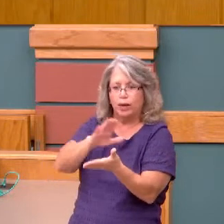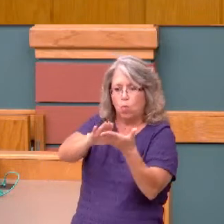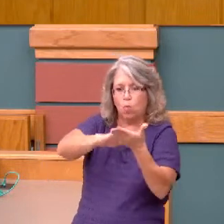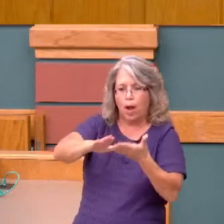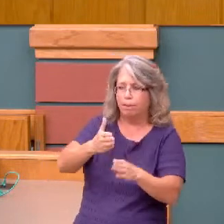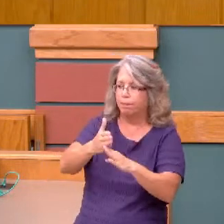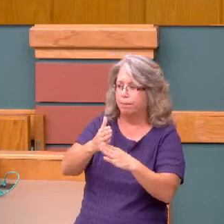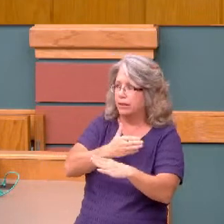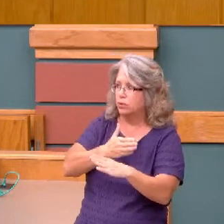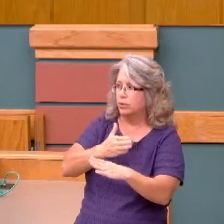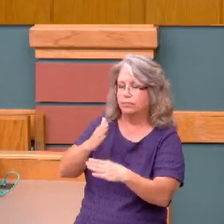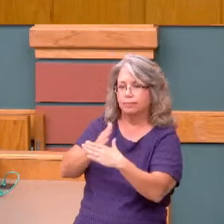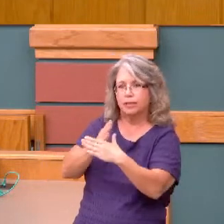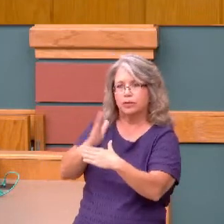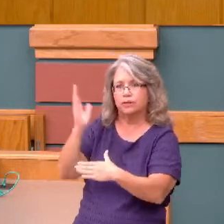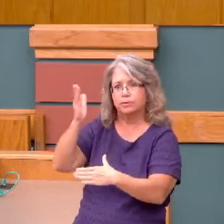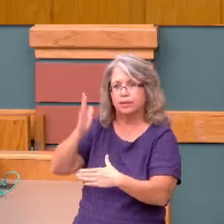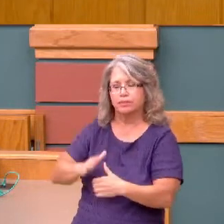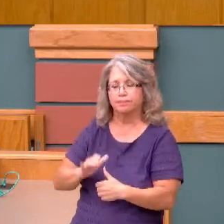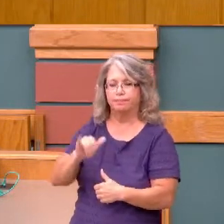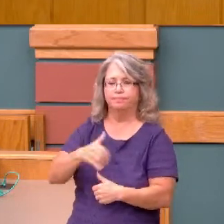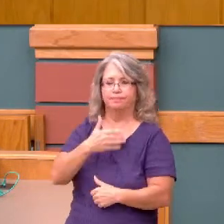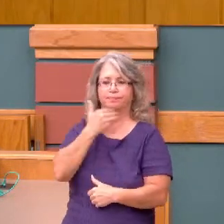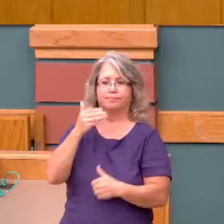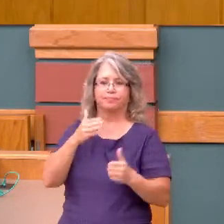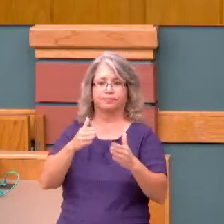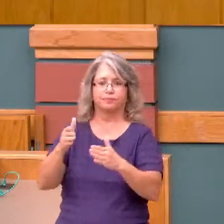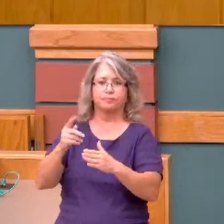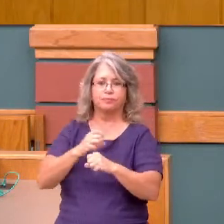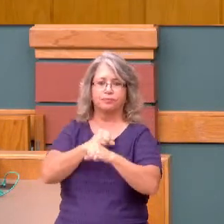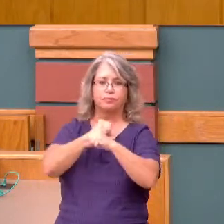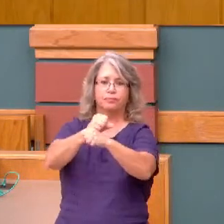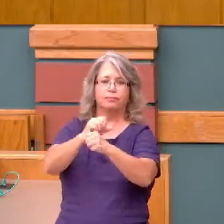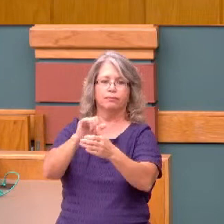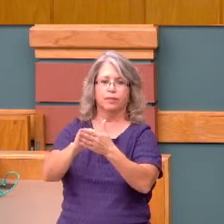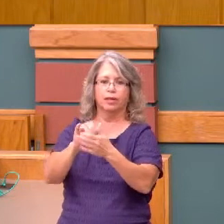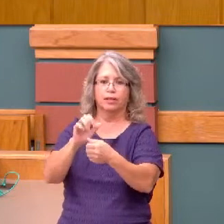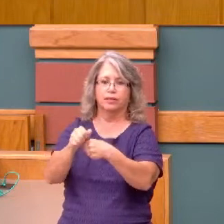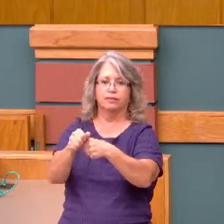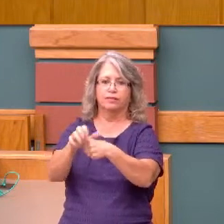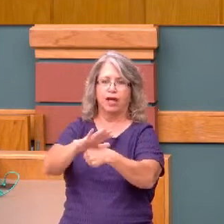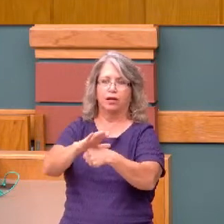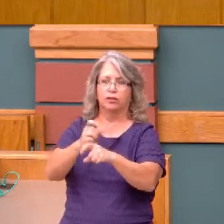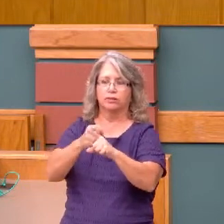our best way to prevent the spread of this virus.